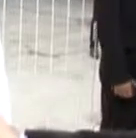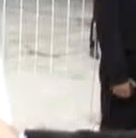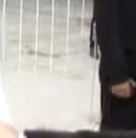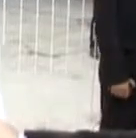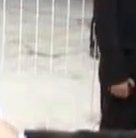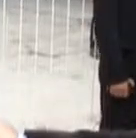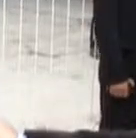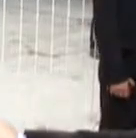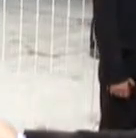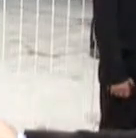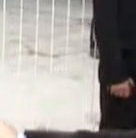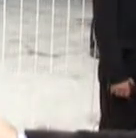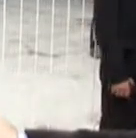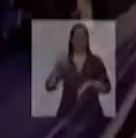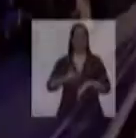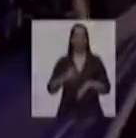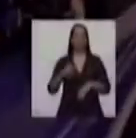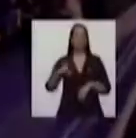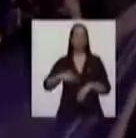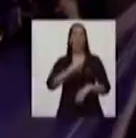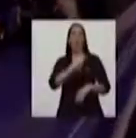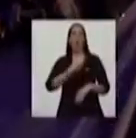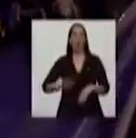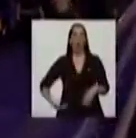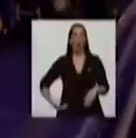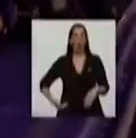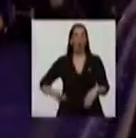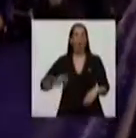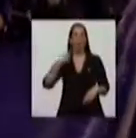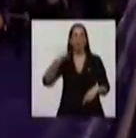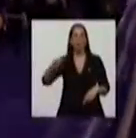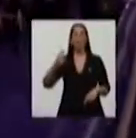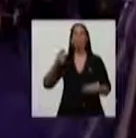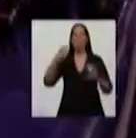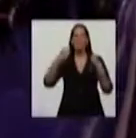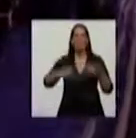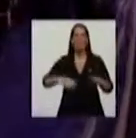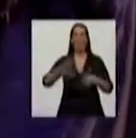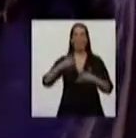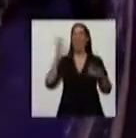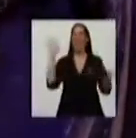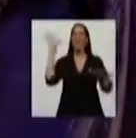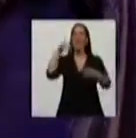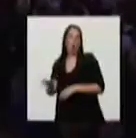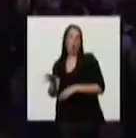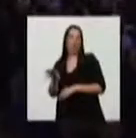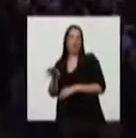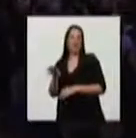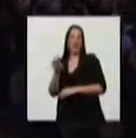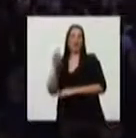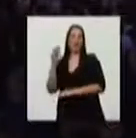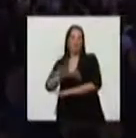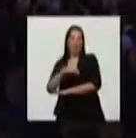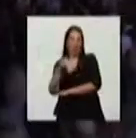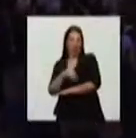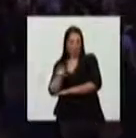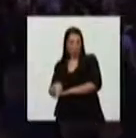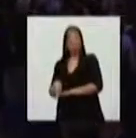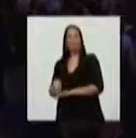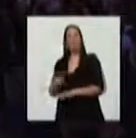and activity. Measuring over 100,000 square meters, this new space will surely become an icon of the